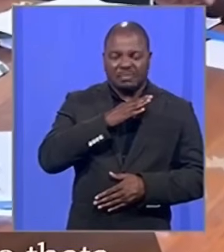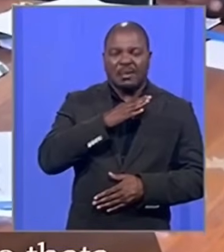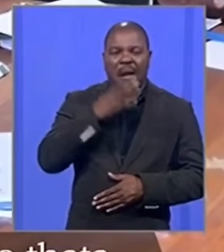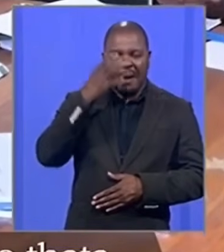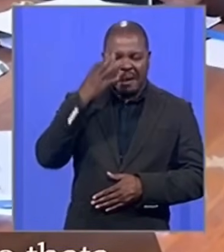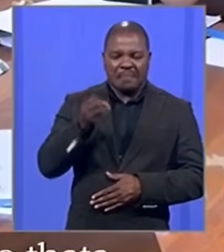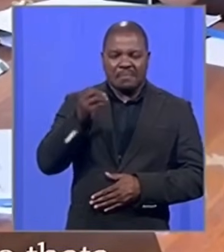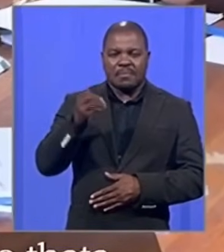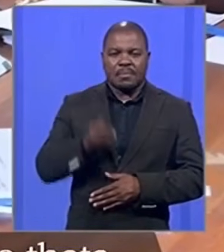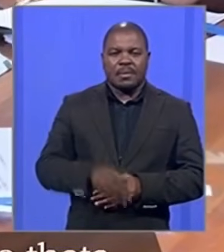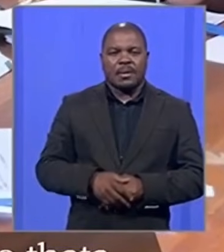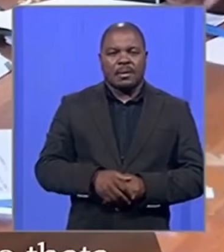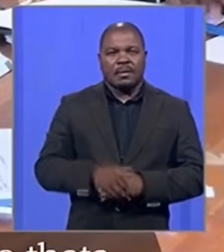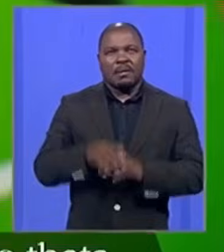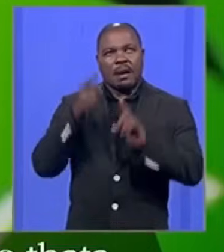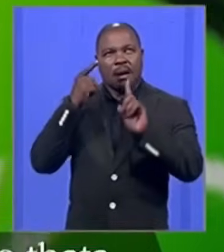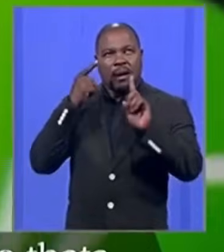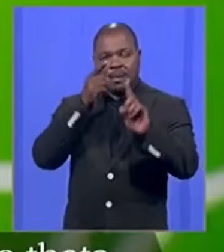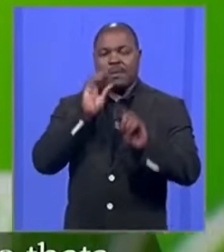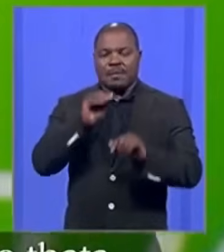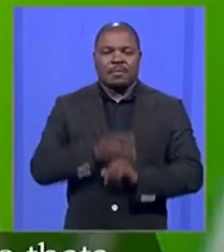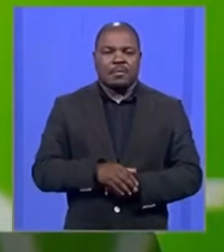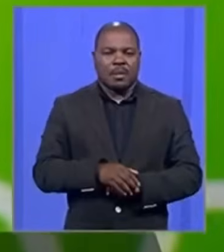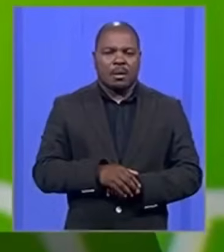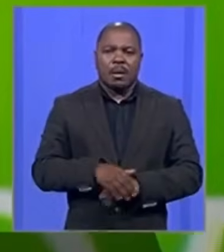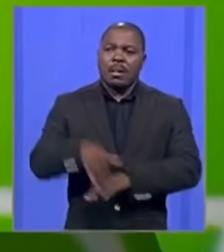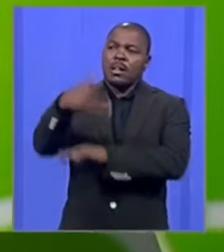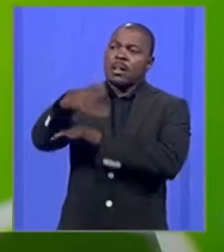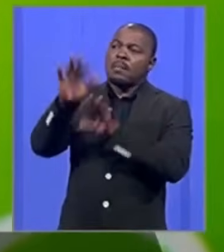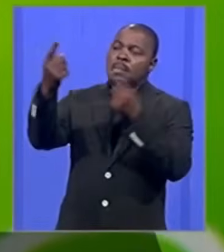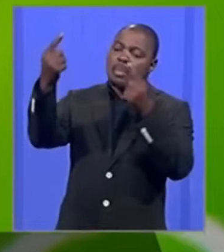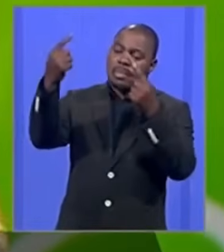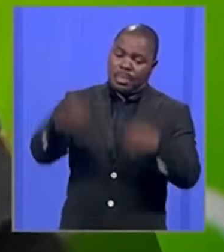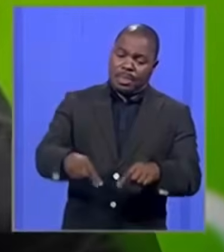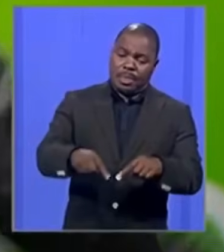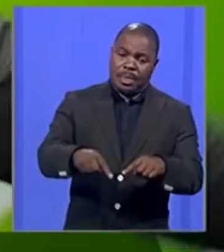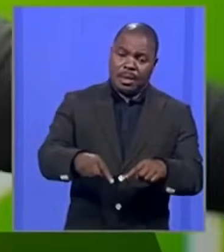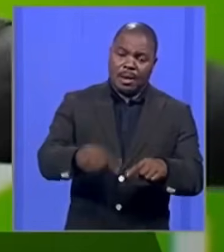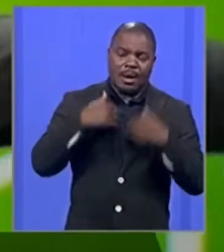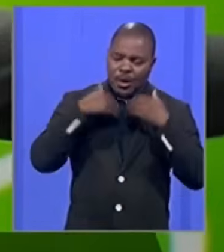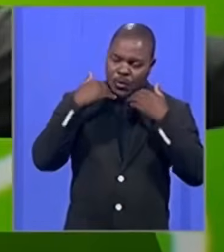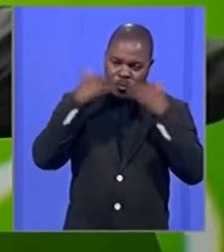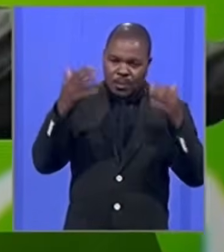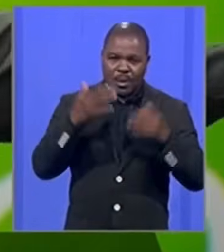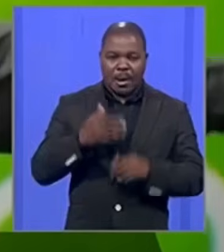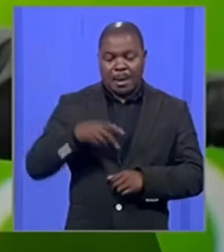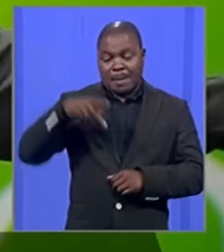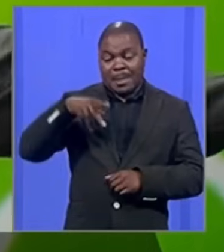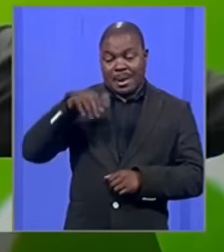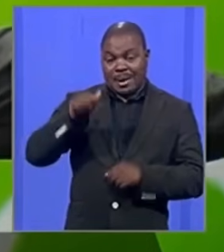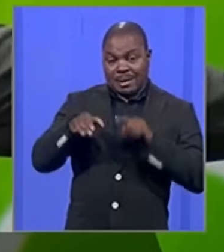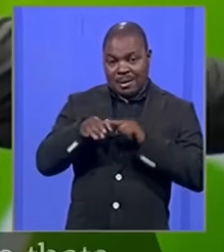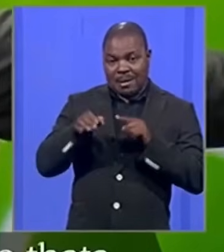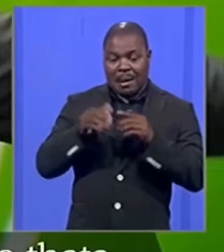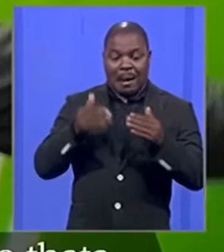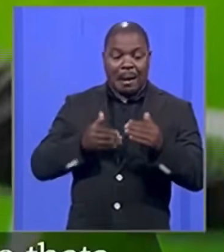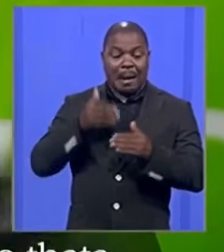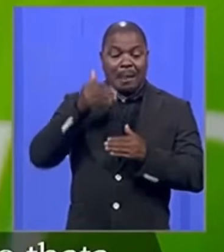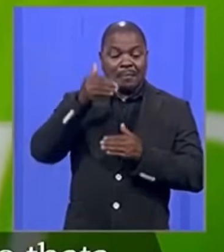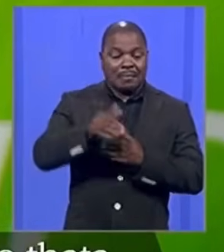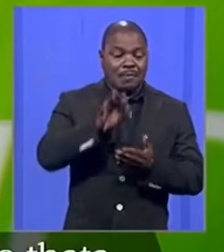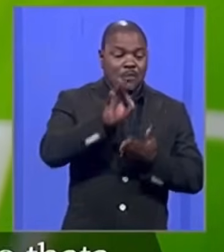don't want illegal foreigners here. Where the PA, after we've been sworn